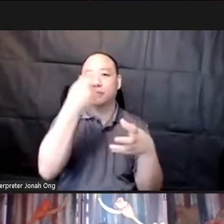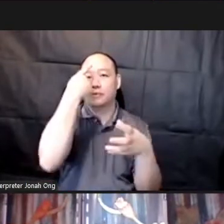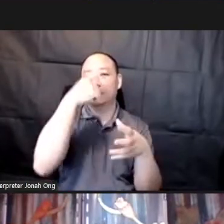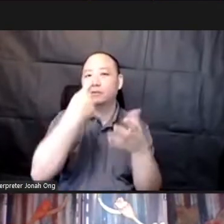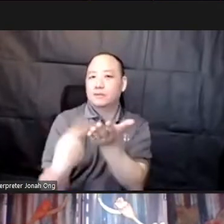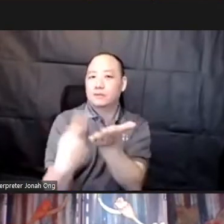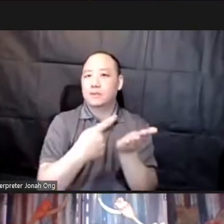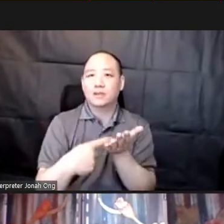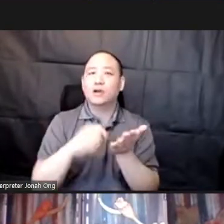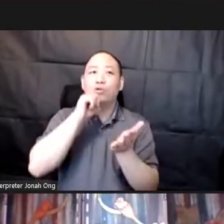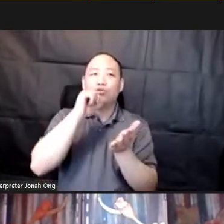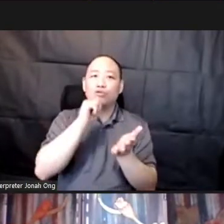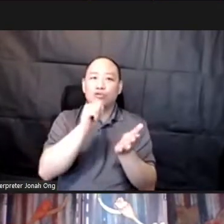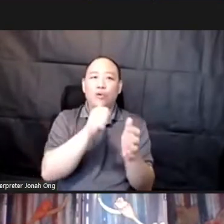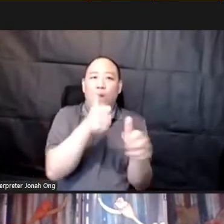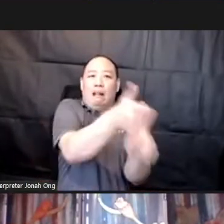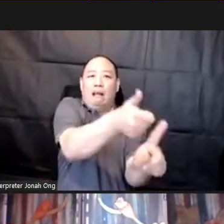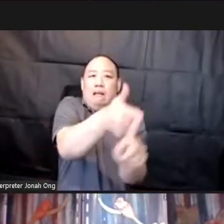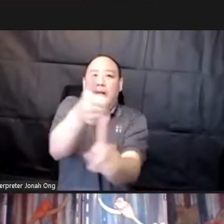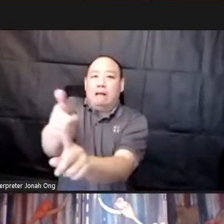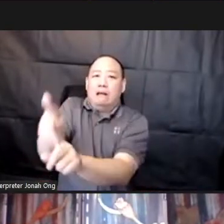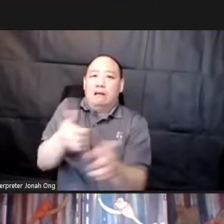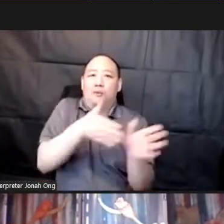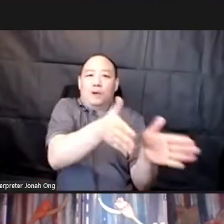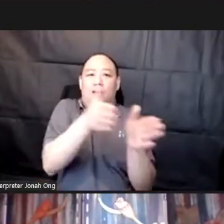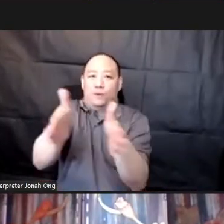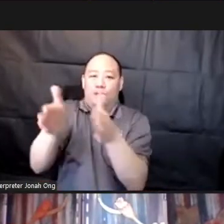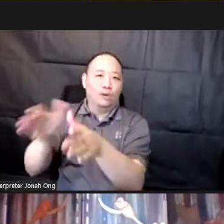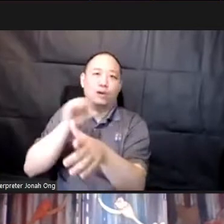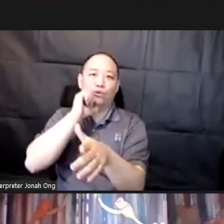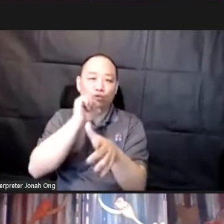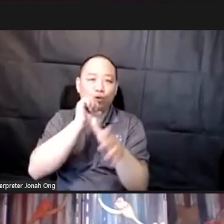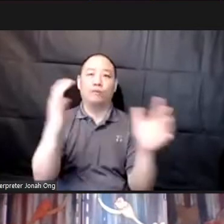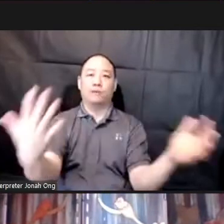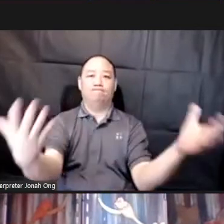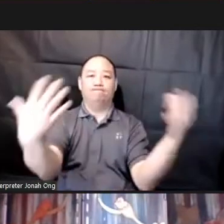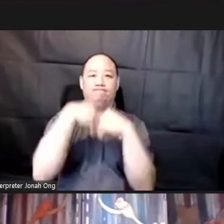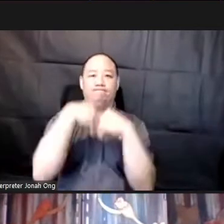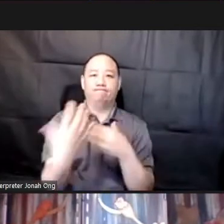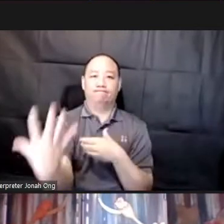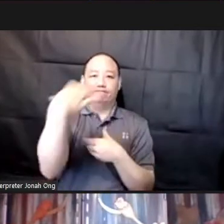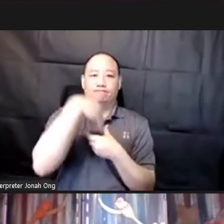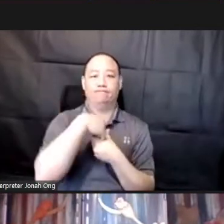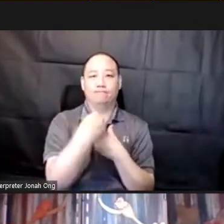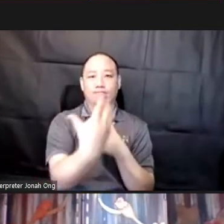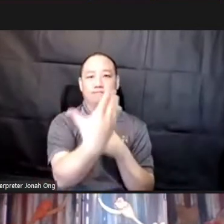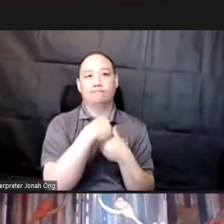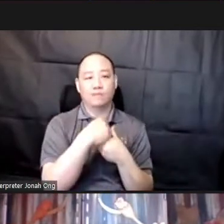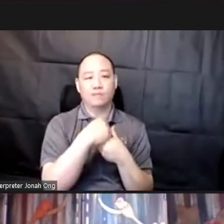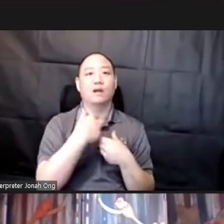around. I think that's really when the healthy, diverse communities can be formed.